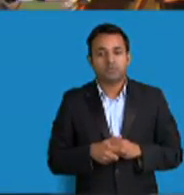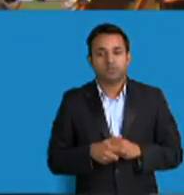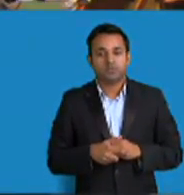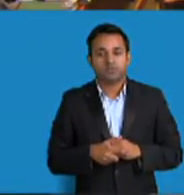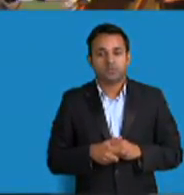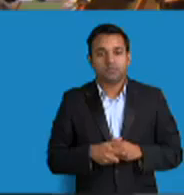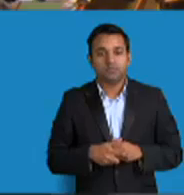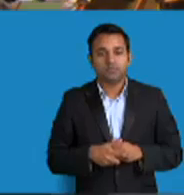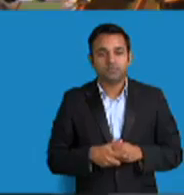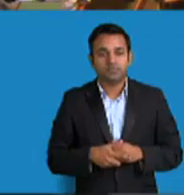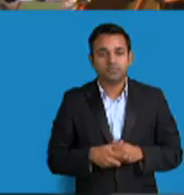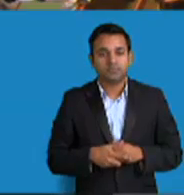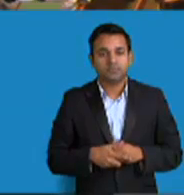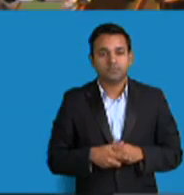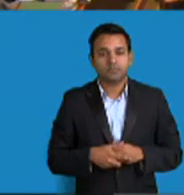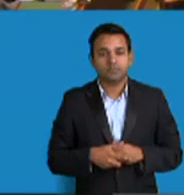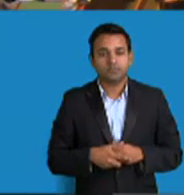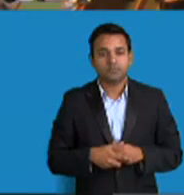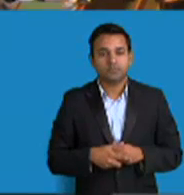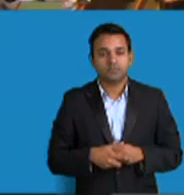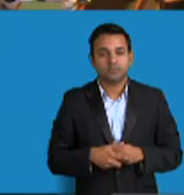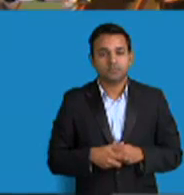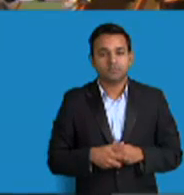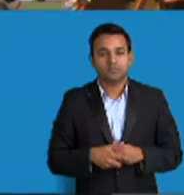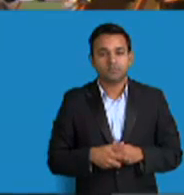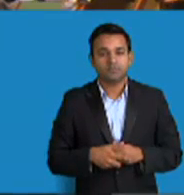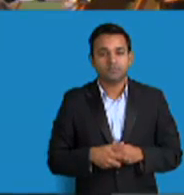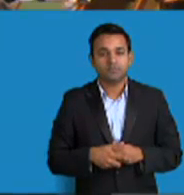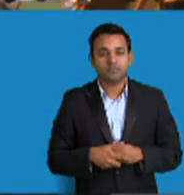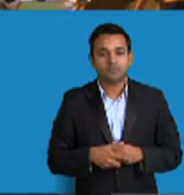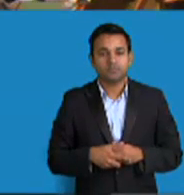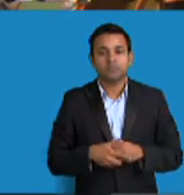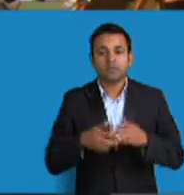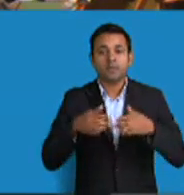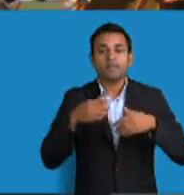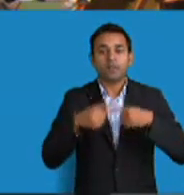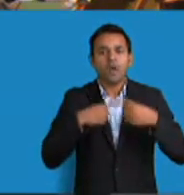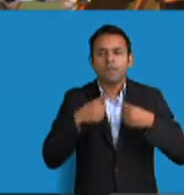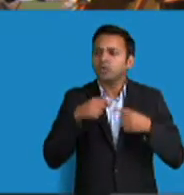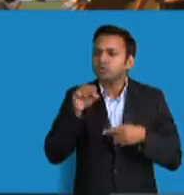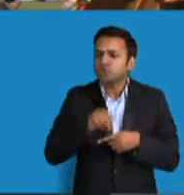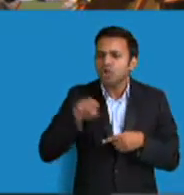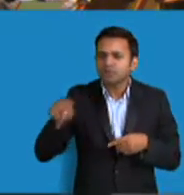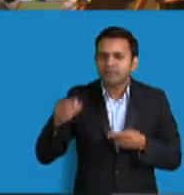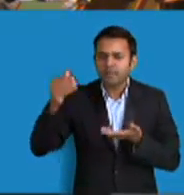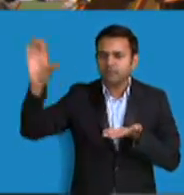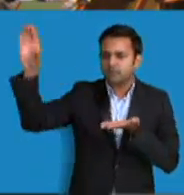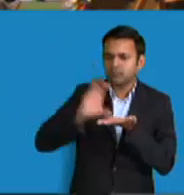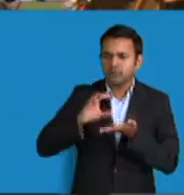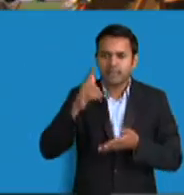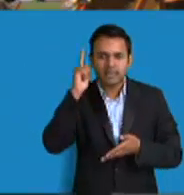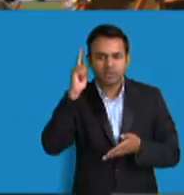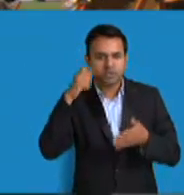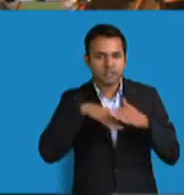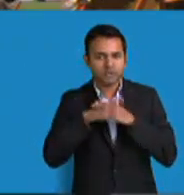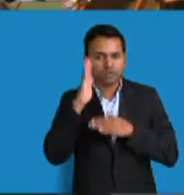hearing cash rewards. What about scholarship for teachers in the schools and equipment? Will you also consider